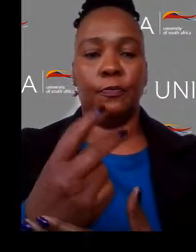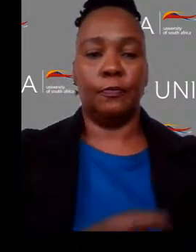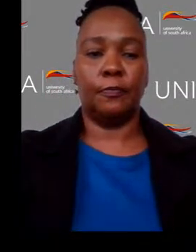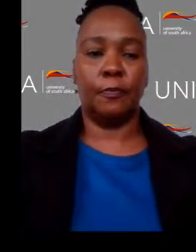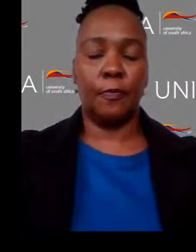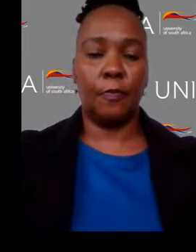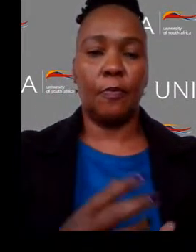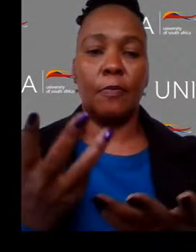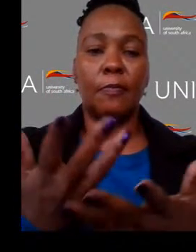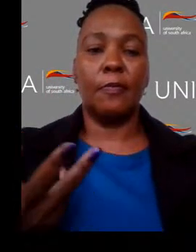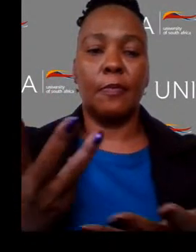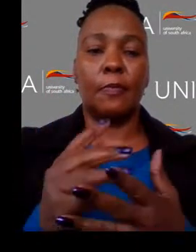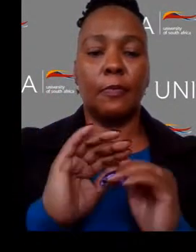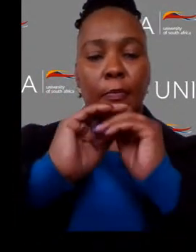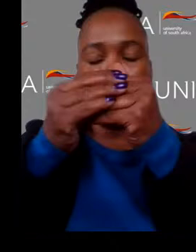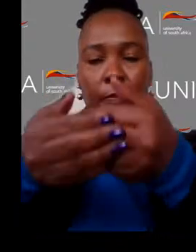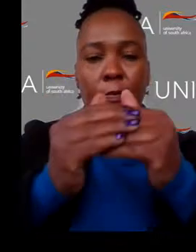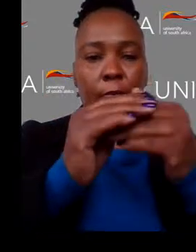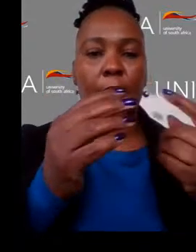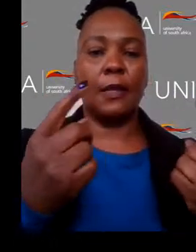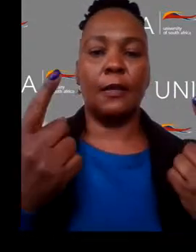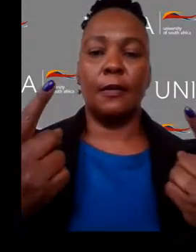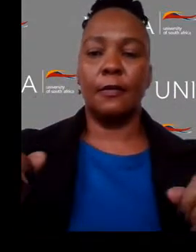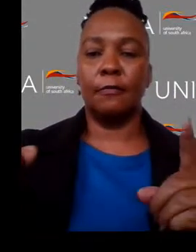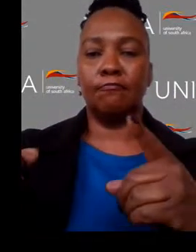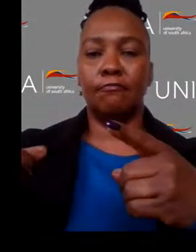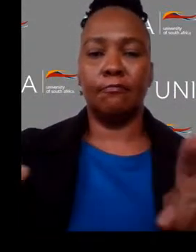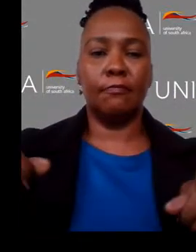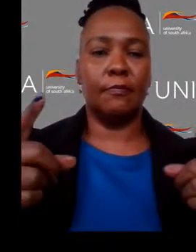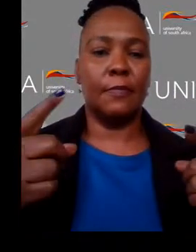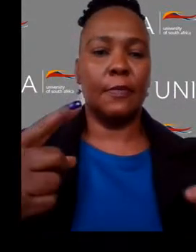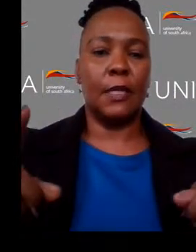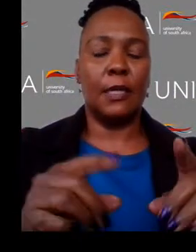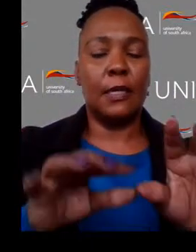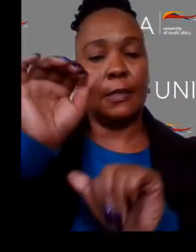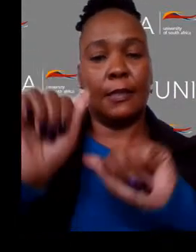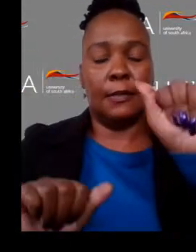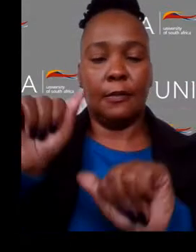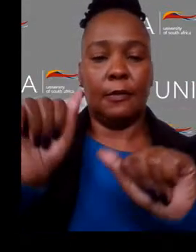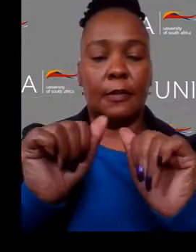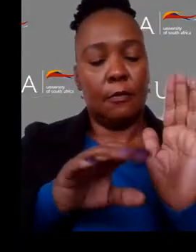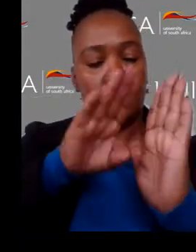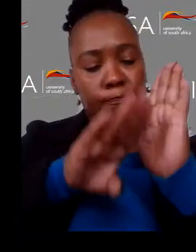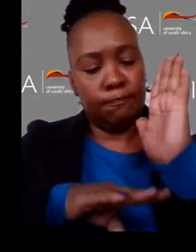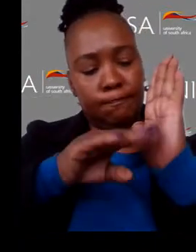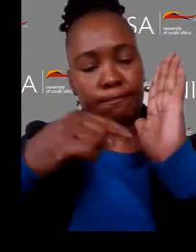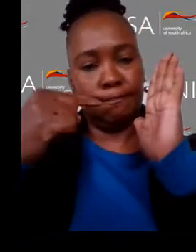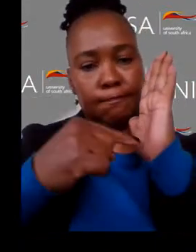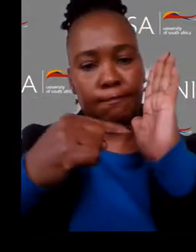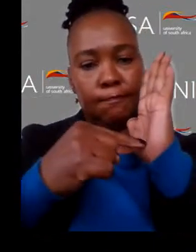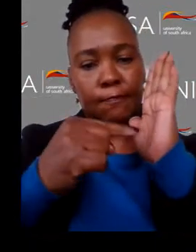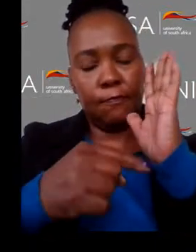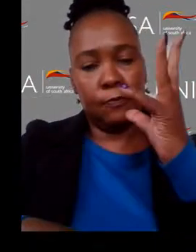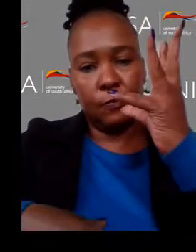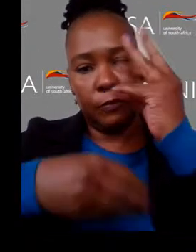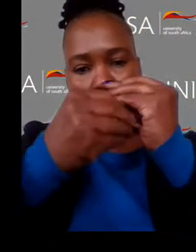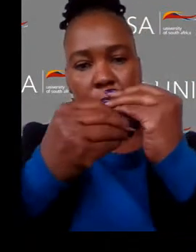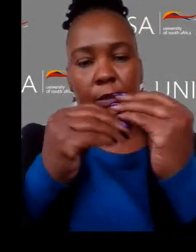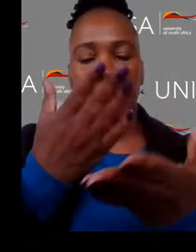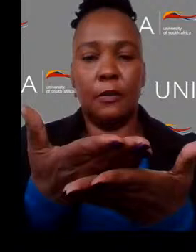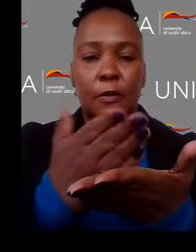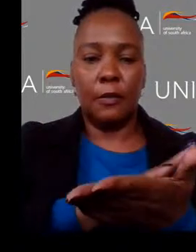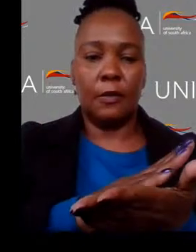where we covered the various assessment types. And at the bottom, we've also got additional pages with